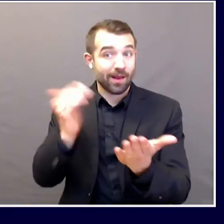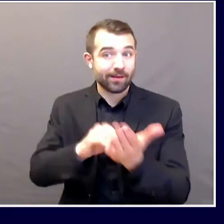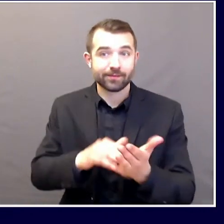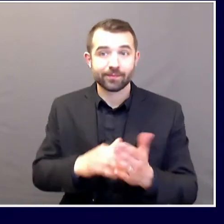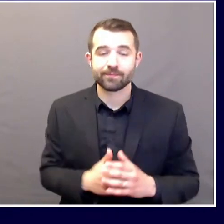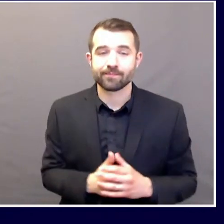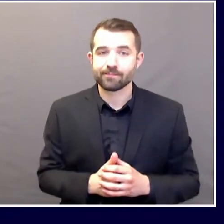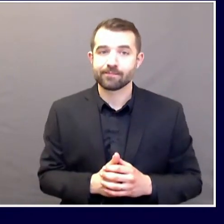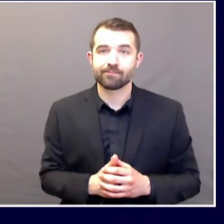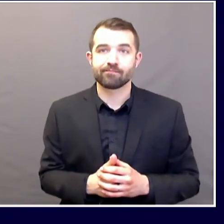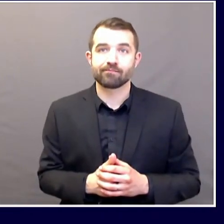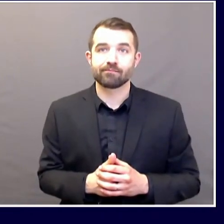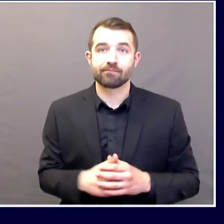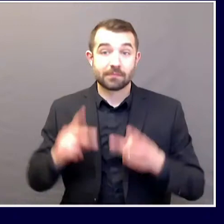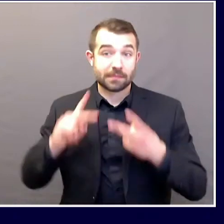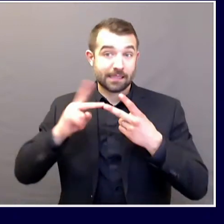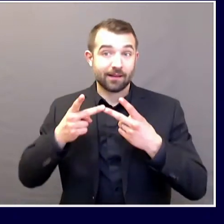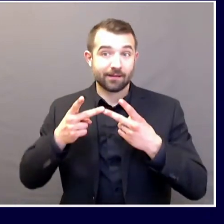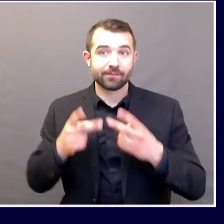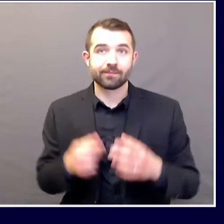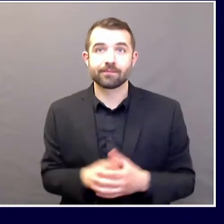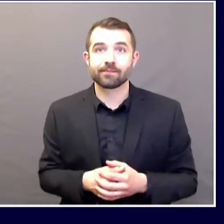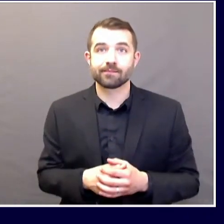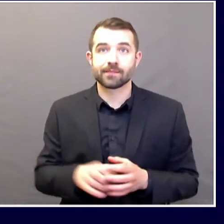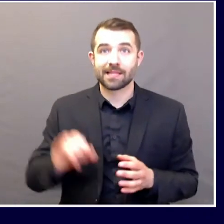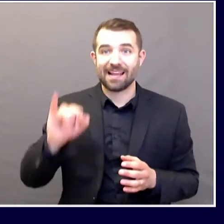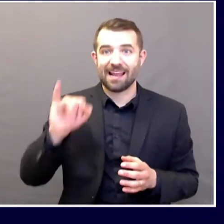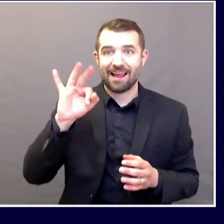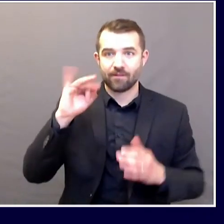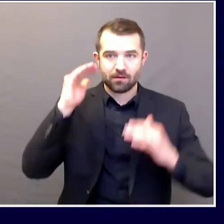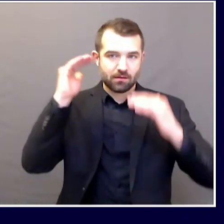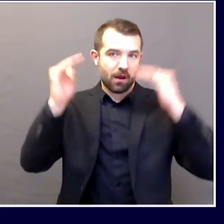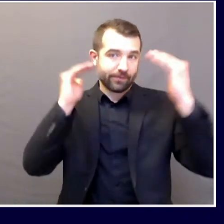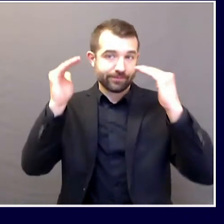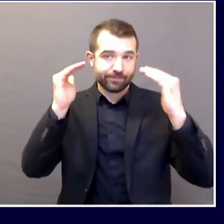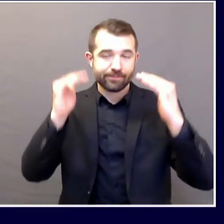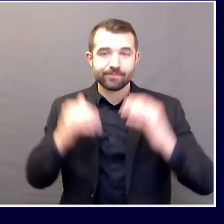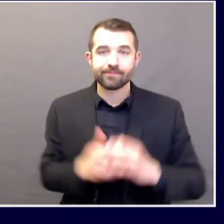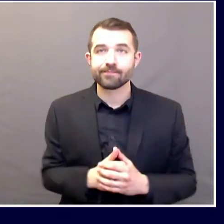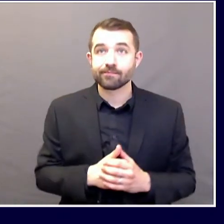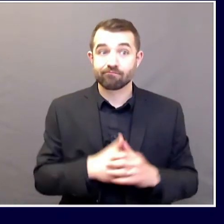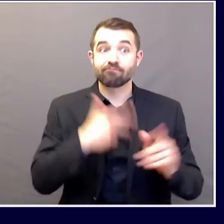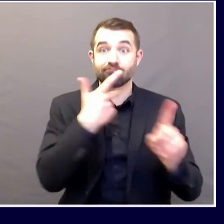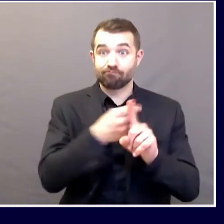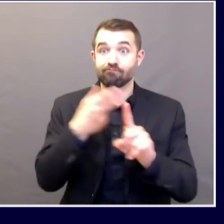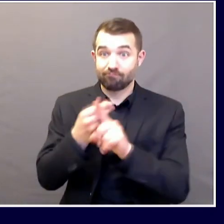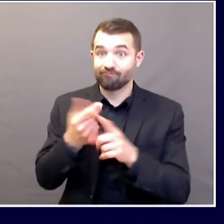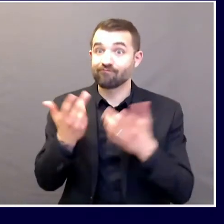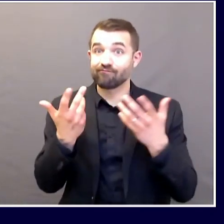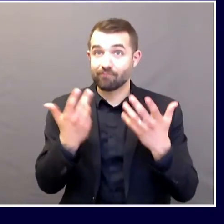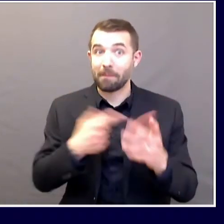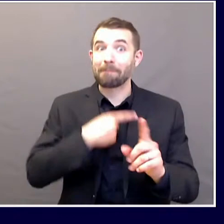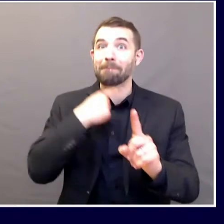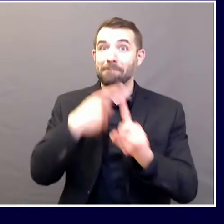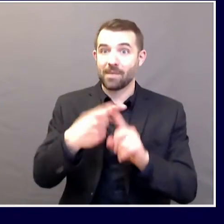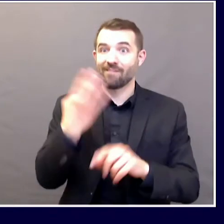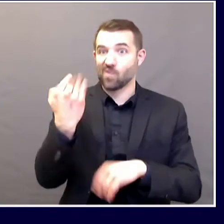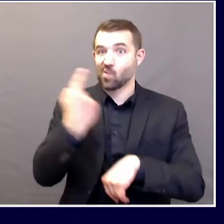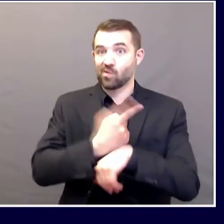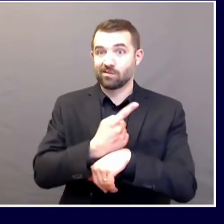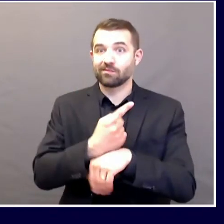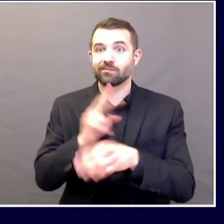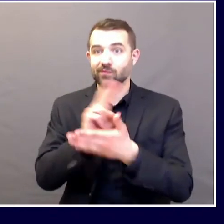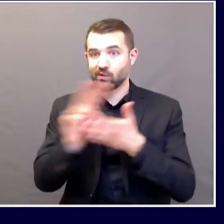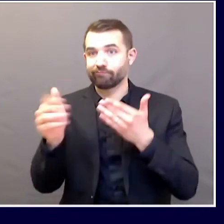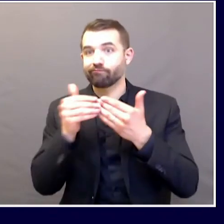small gathering have been vaccinated, if they're fully vaccinated, do the kids that are at the gathering need to be masked? Do